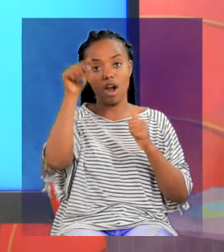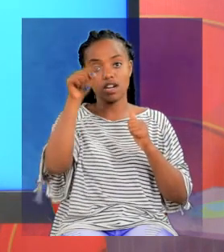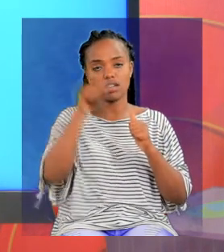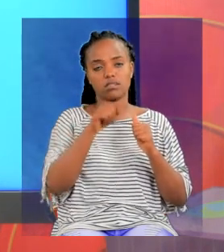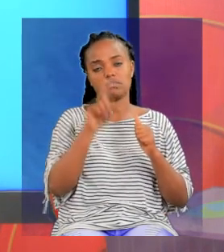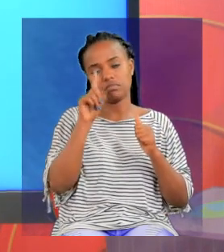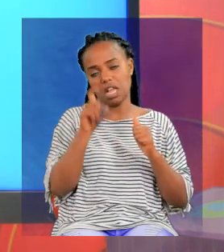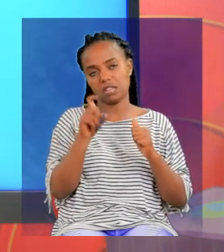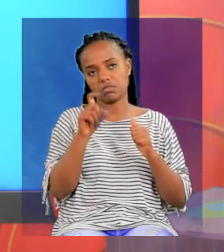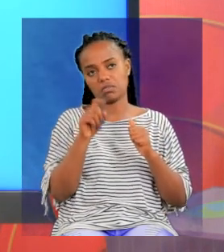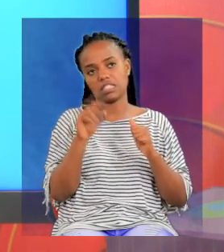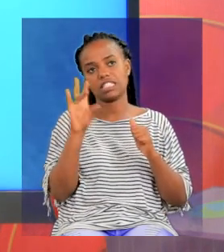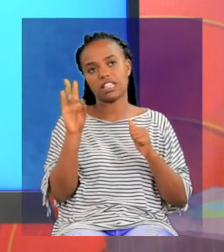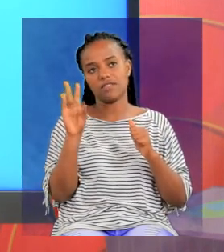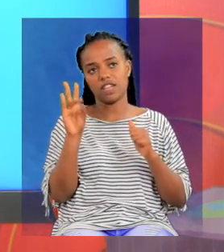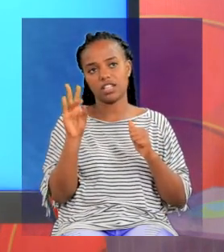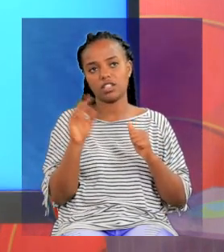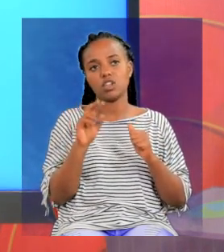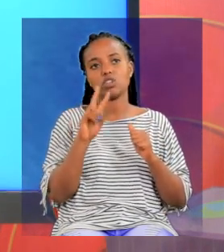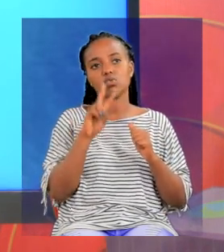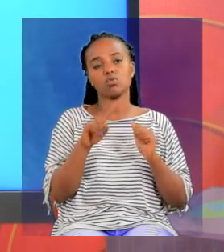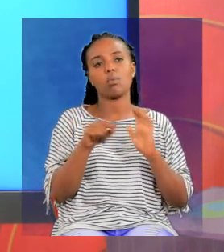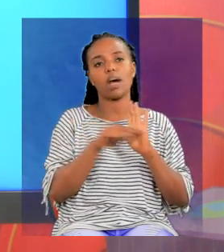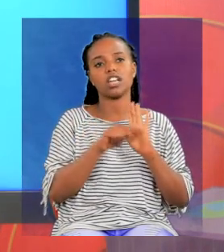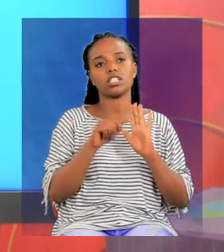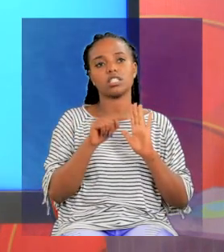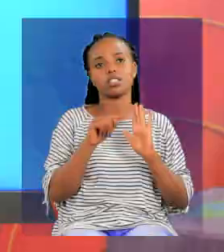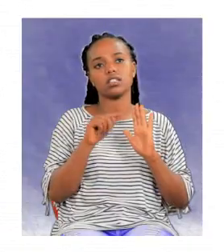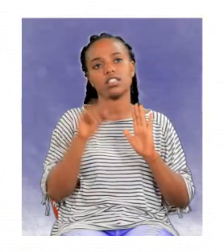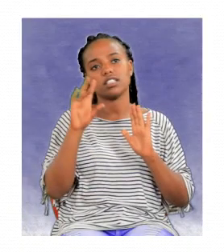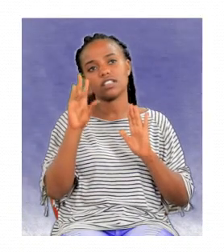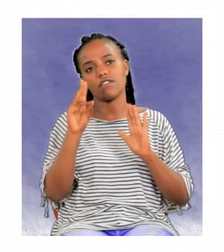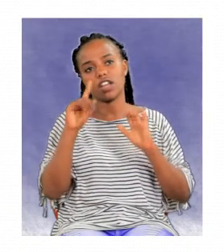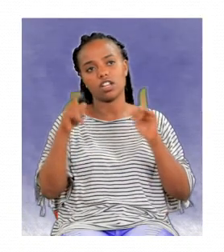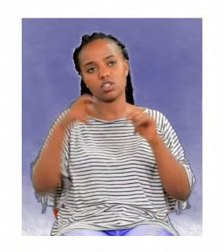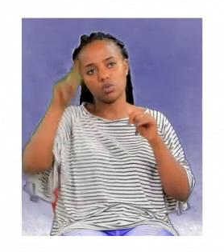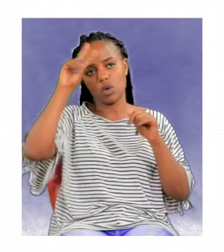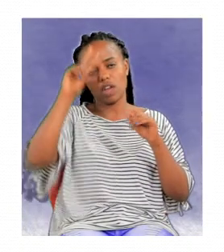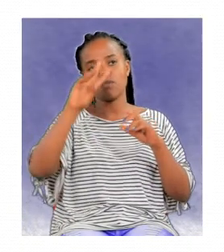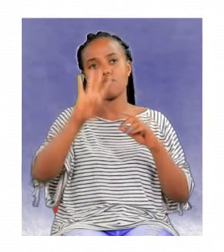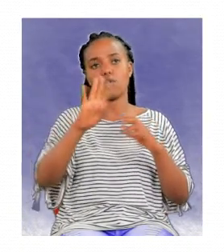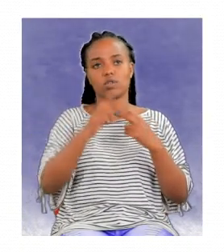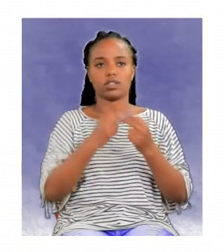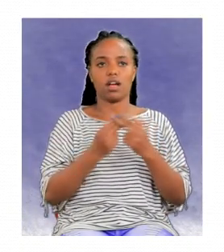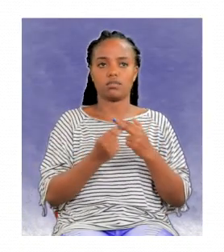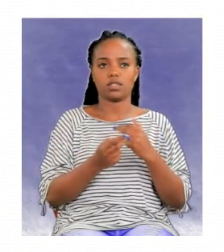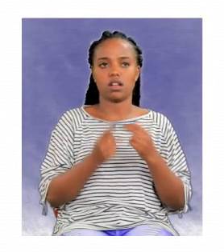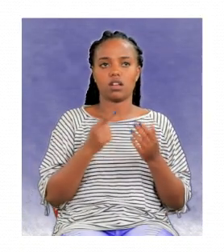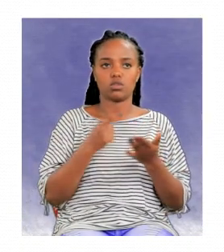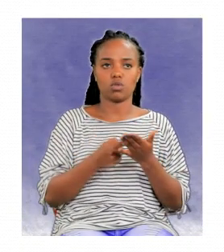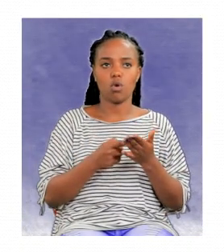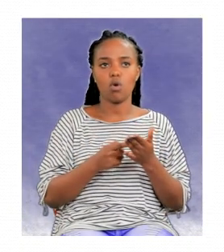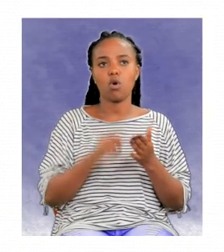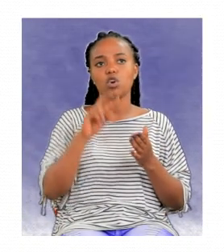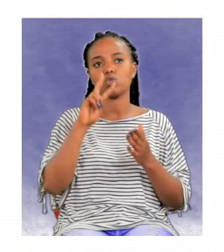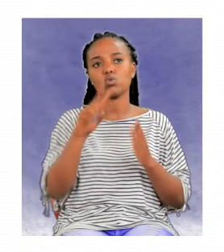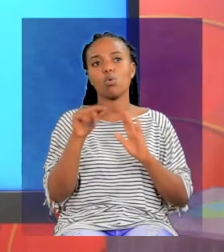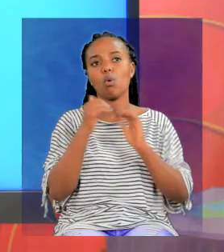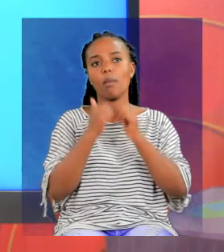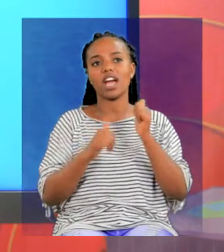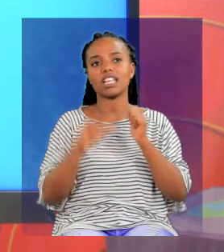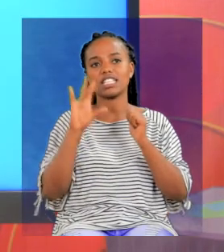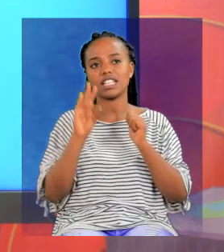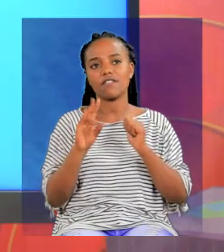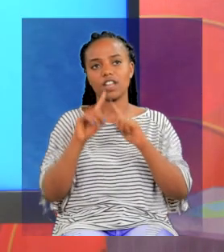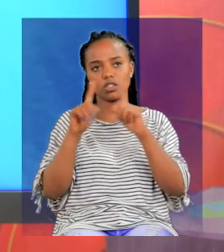how the frequency is this 4? 4 times 2 minus 7 squared. So, you have this one. 2 minus 7